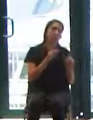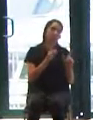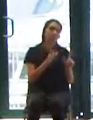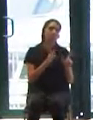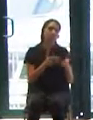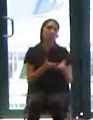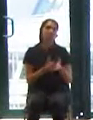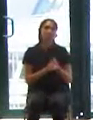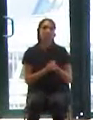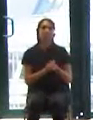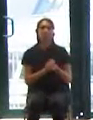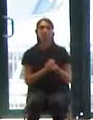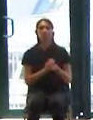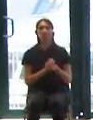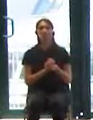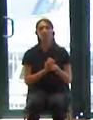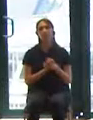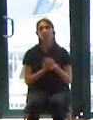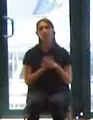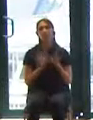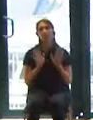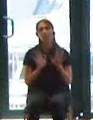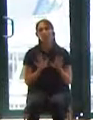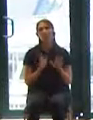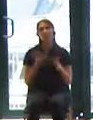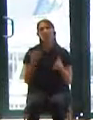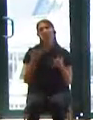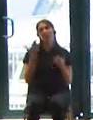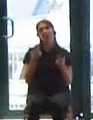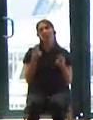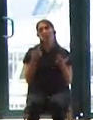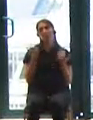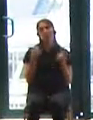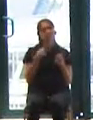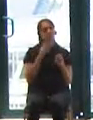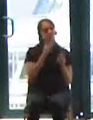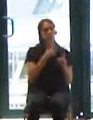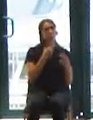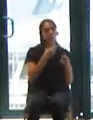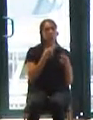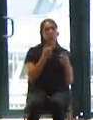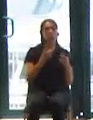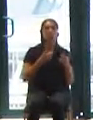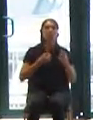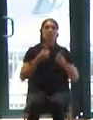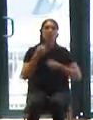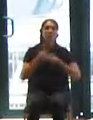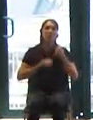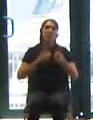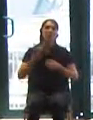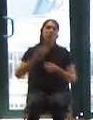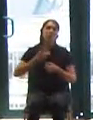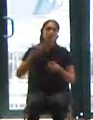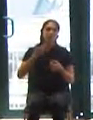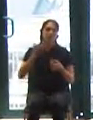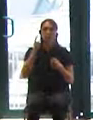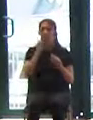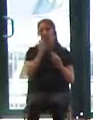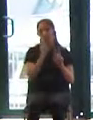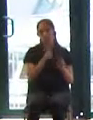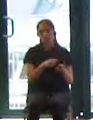stand within the realm of the animal rights movement rather than the ecology movement and we talked about this previously we talked about